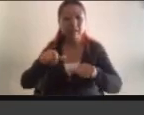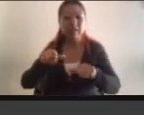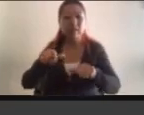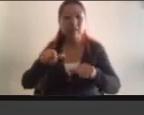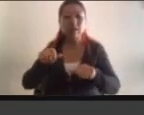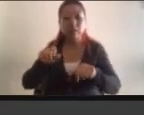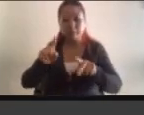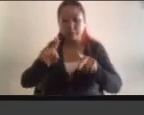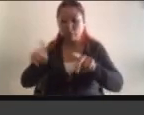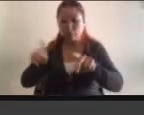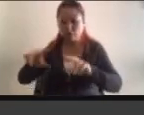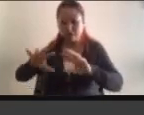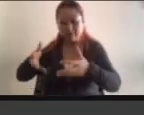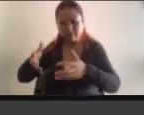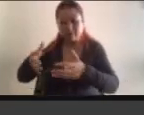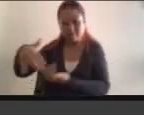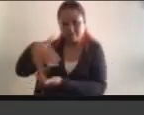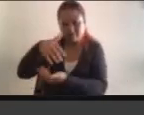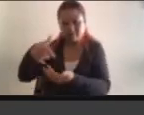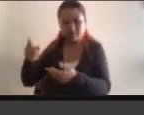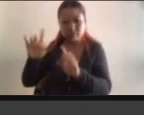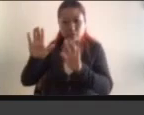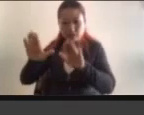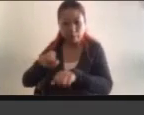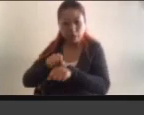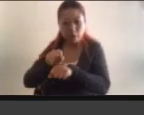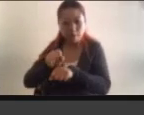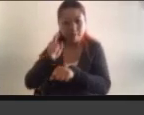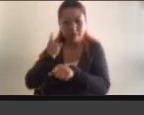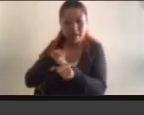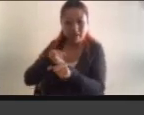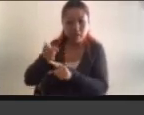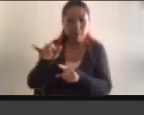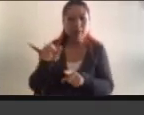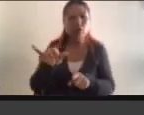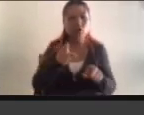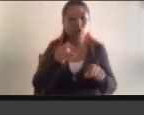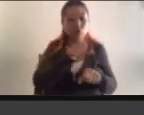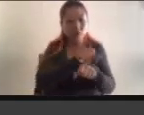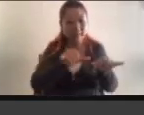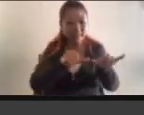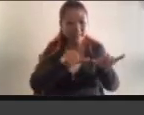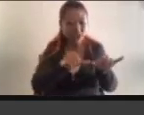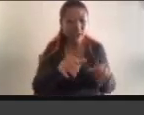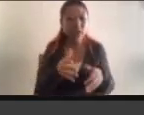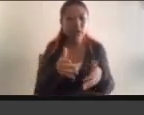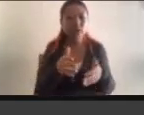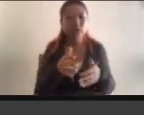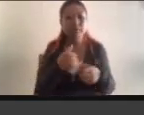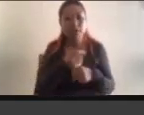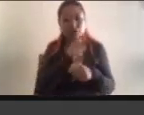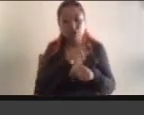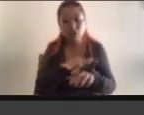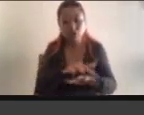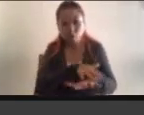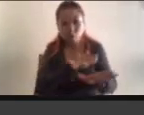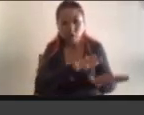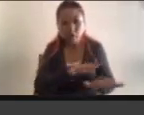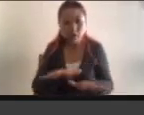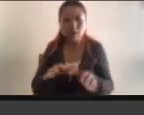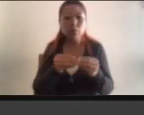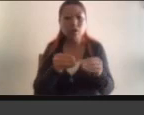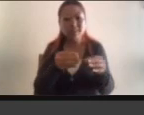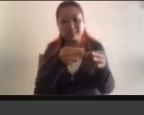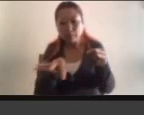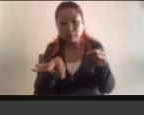she has really done a tremendous job in that regard. But also as an engineer, does a really good job of slowing things down, putting it in simple words, and explaining it